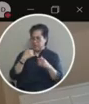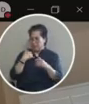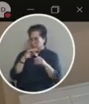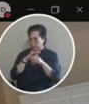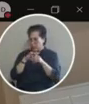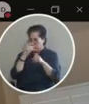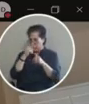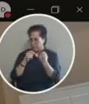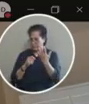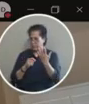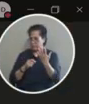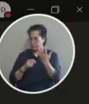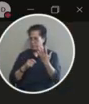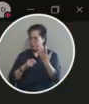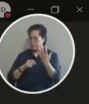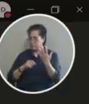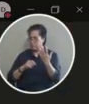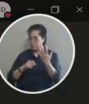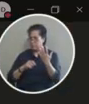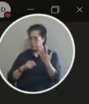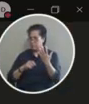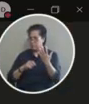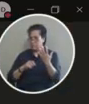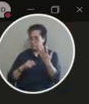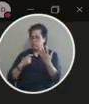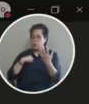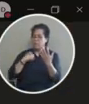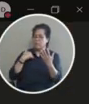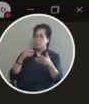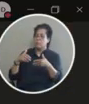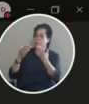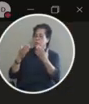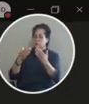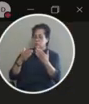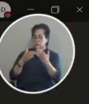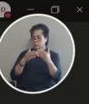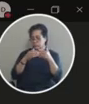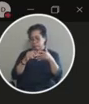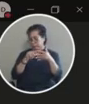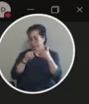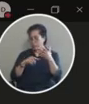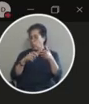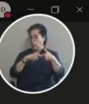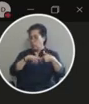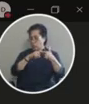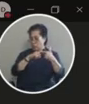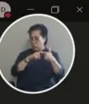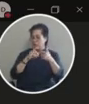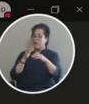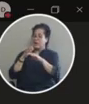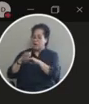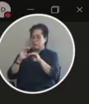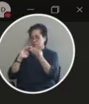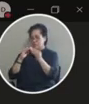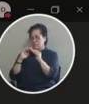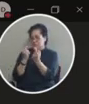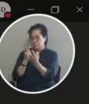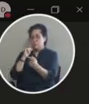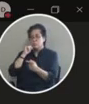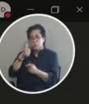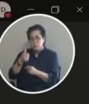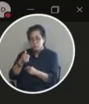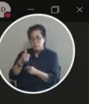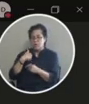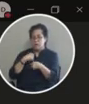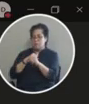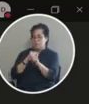well? No, we had a motion to recess the rest of this meeting following the city council meeting tomorrow. I made